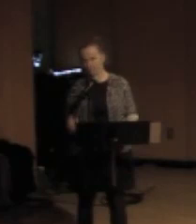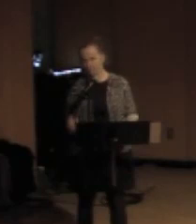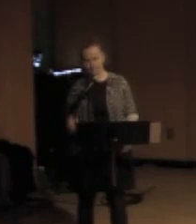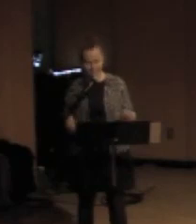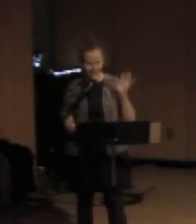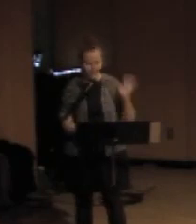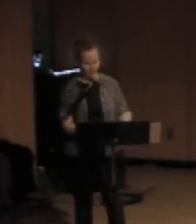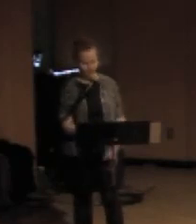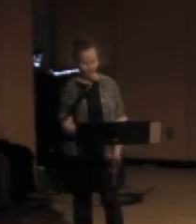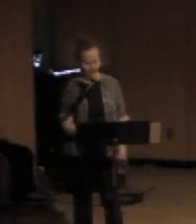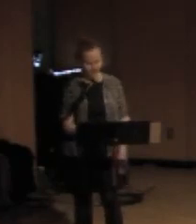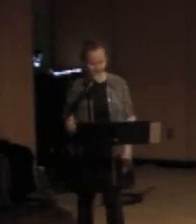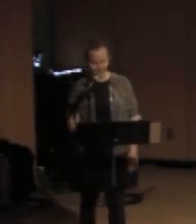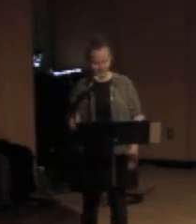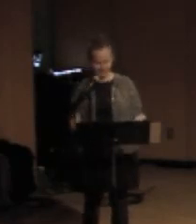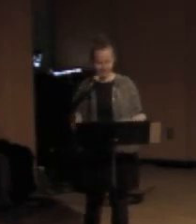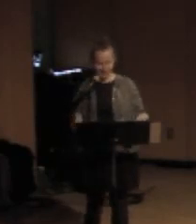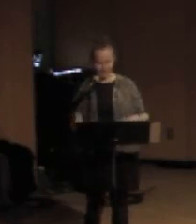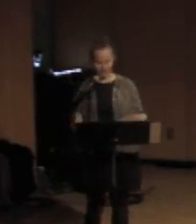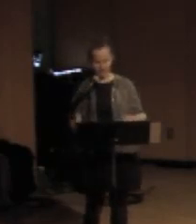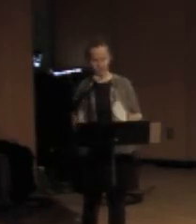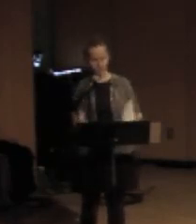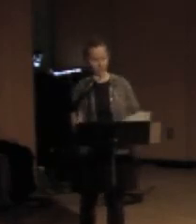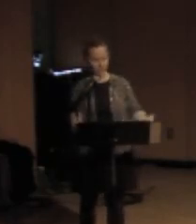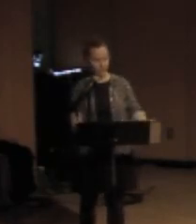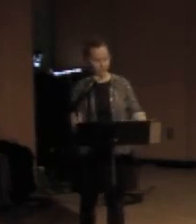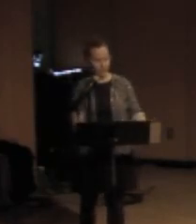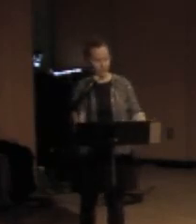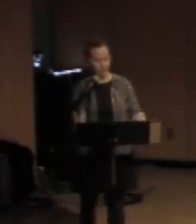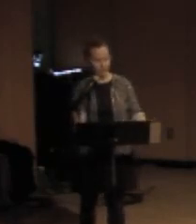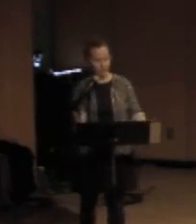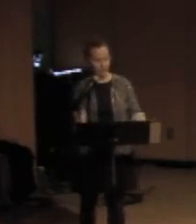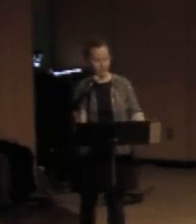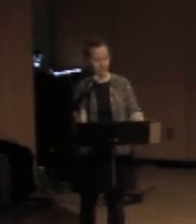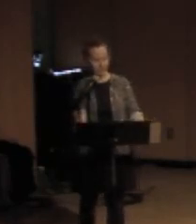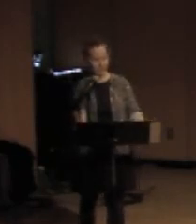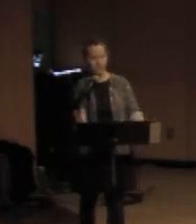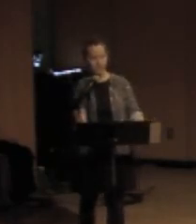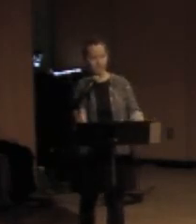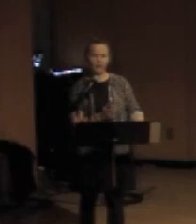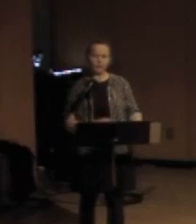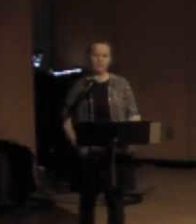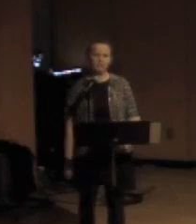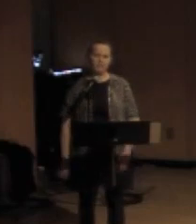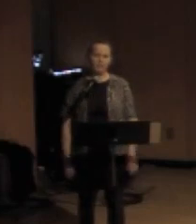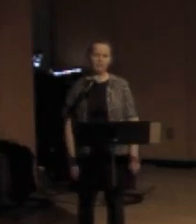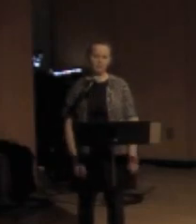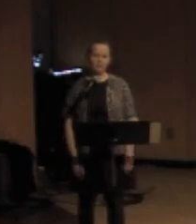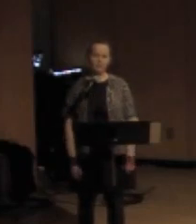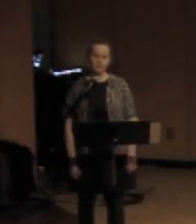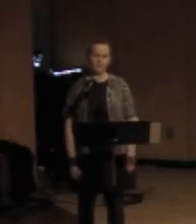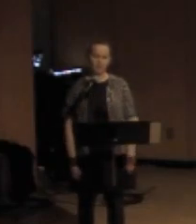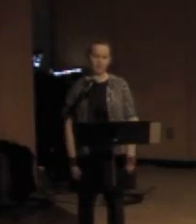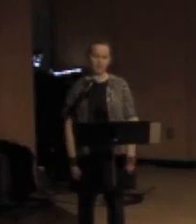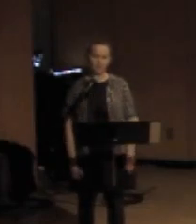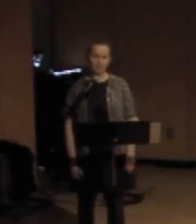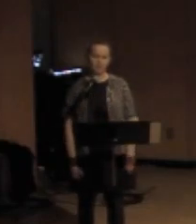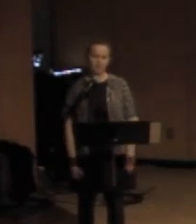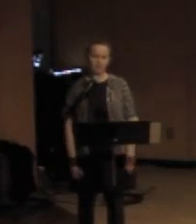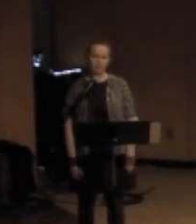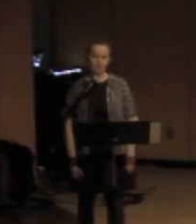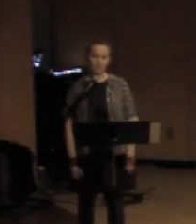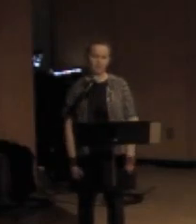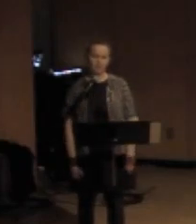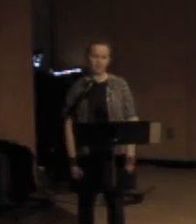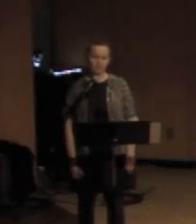too I'll do the shopping clean the house fix the foods for your parents no you can do the